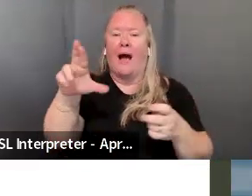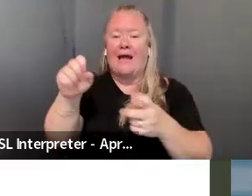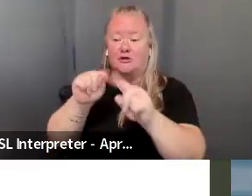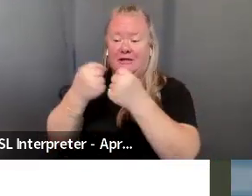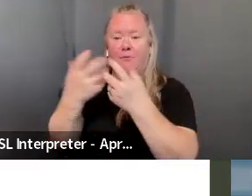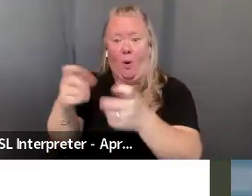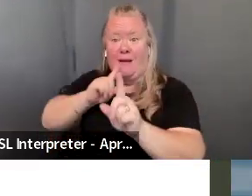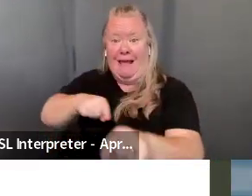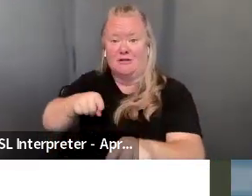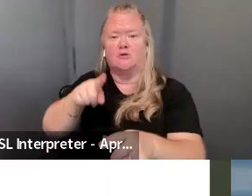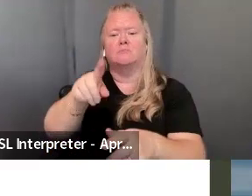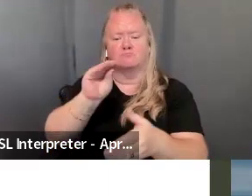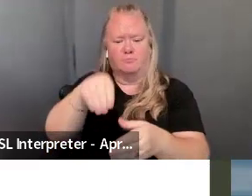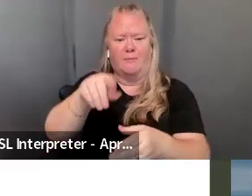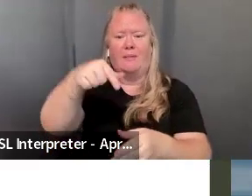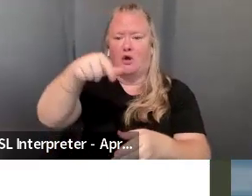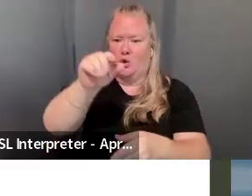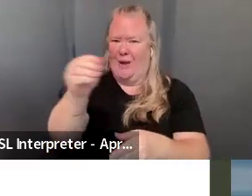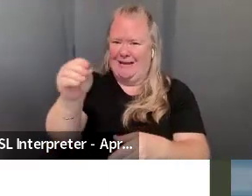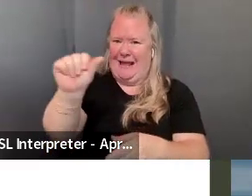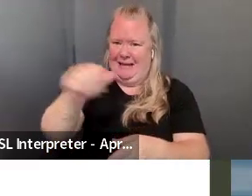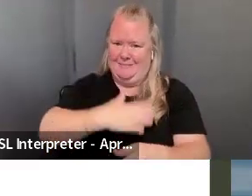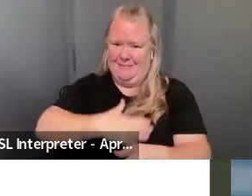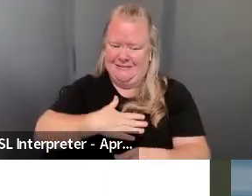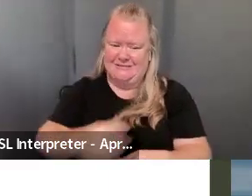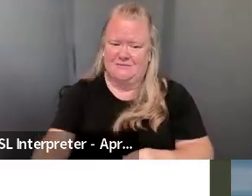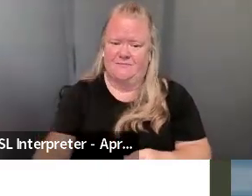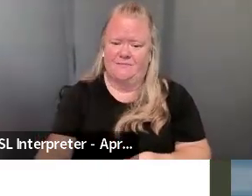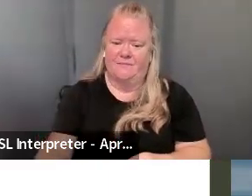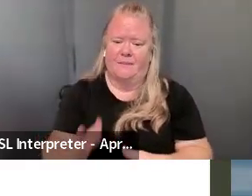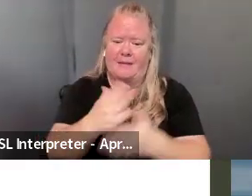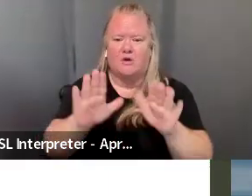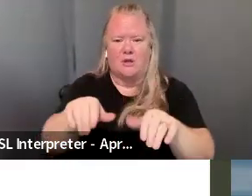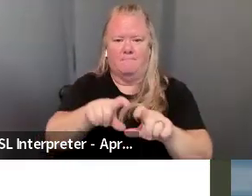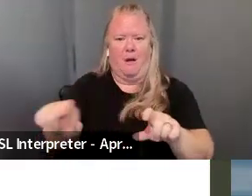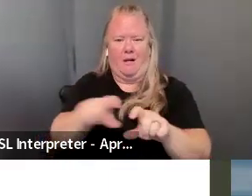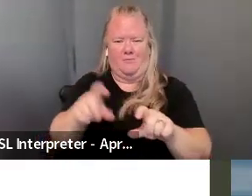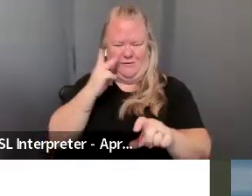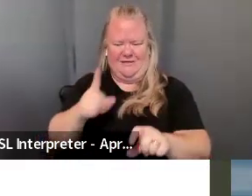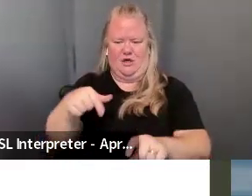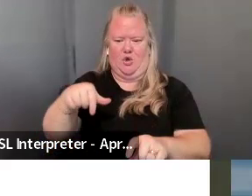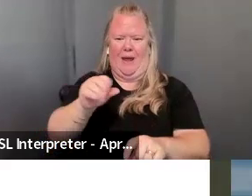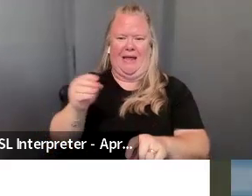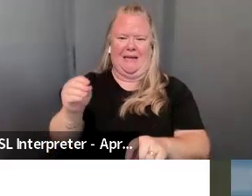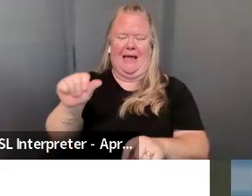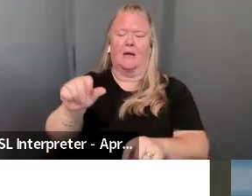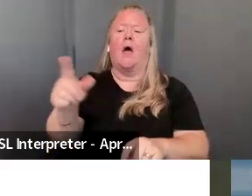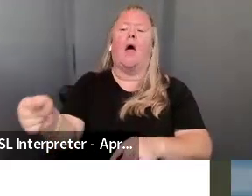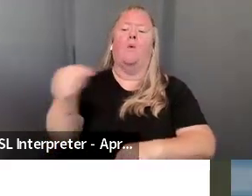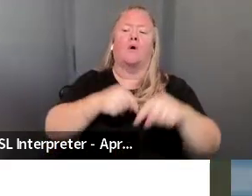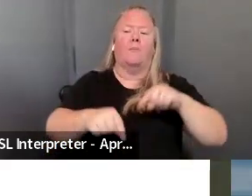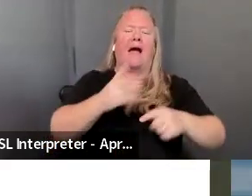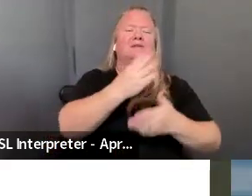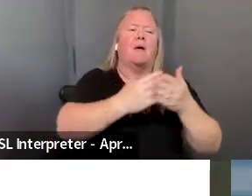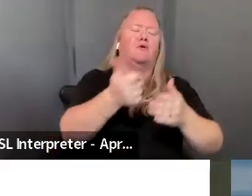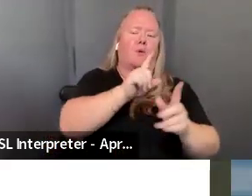to answer, please put them into the Q&A portion at the bottom of your screen. I will go back to some that